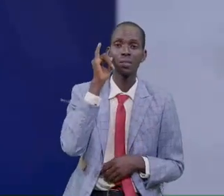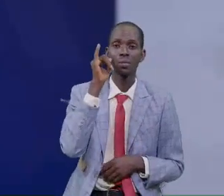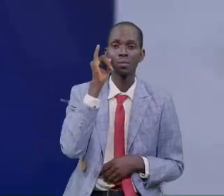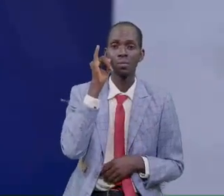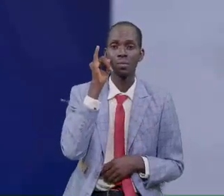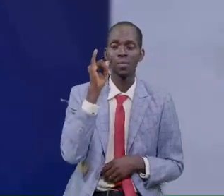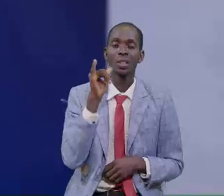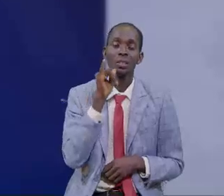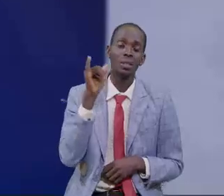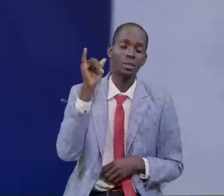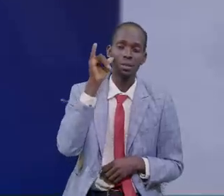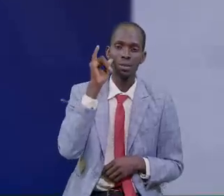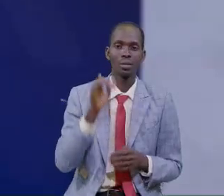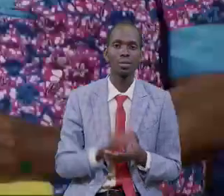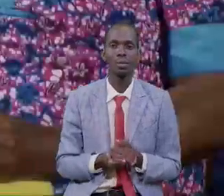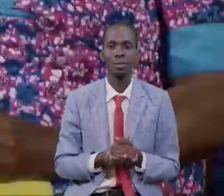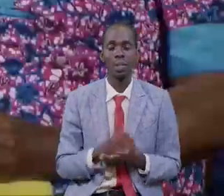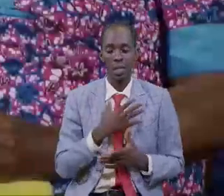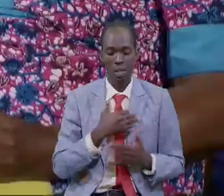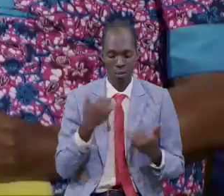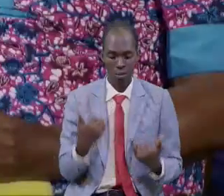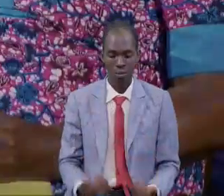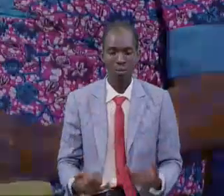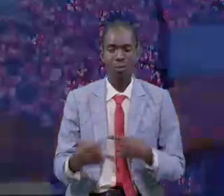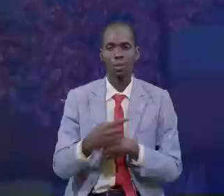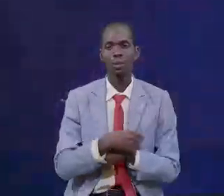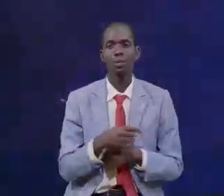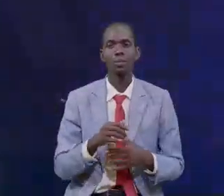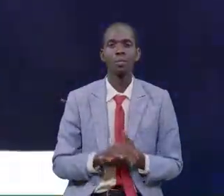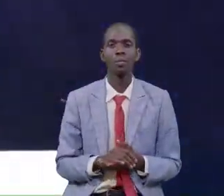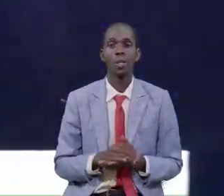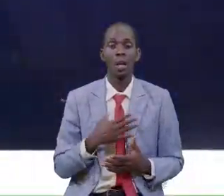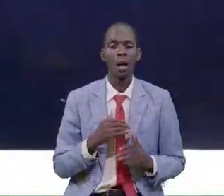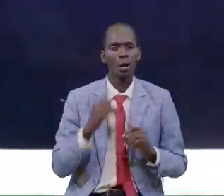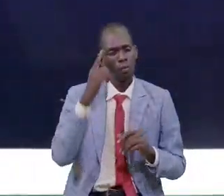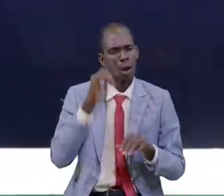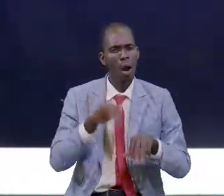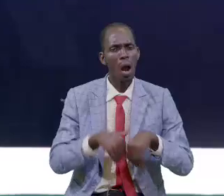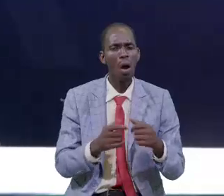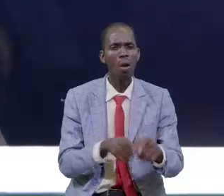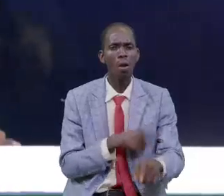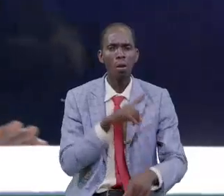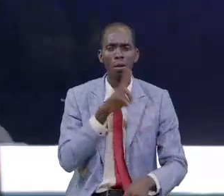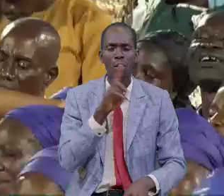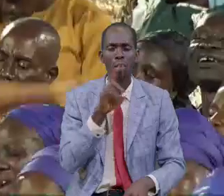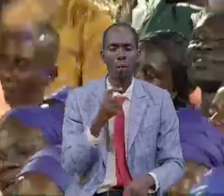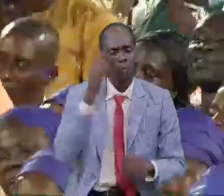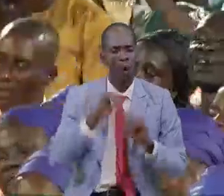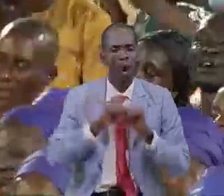yesterday, and today, and for how long? And for how